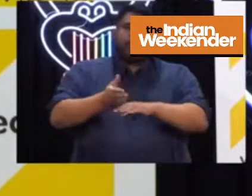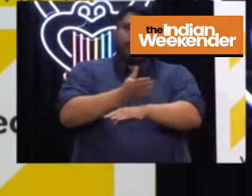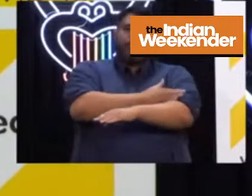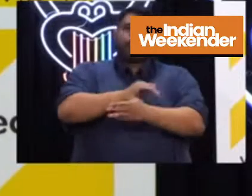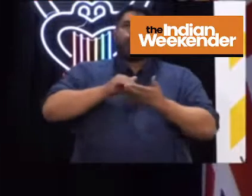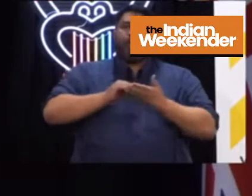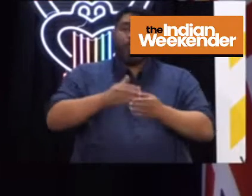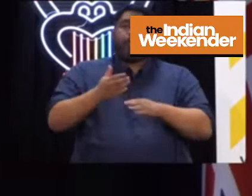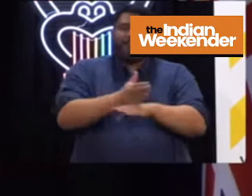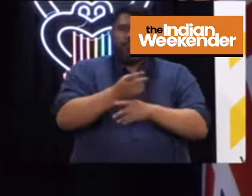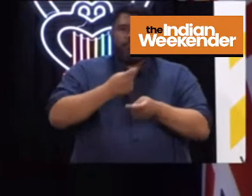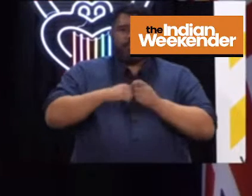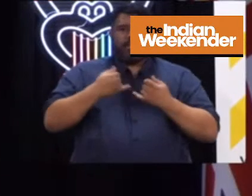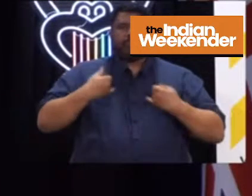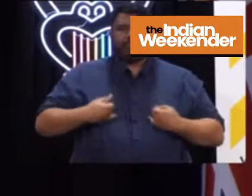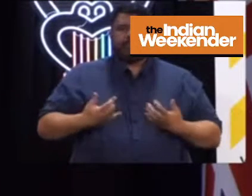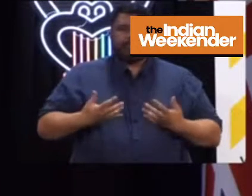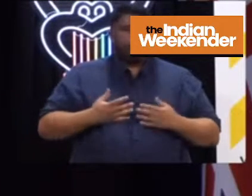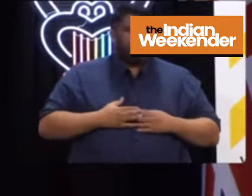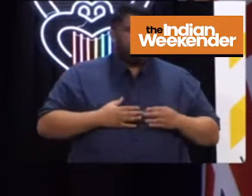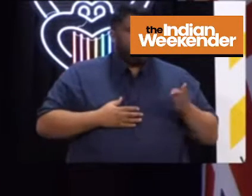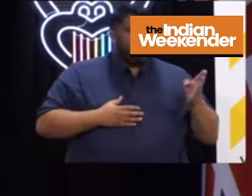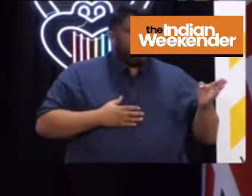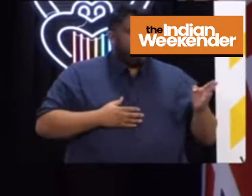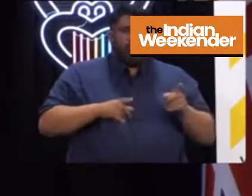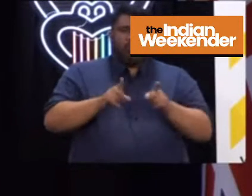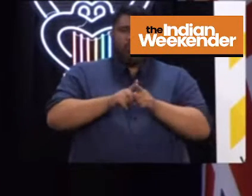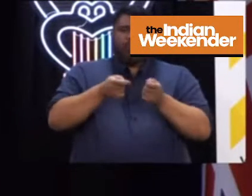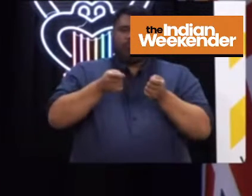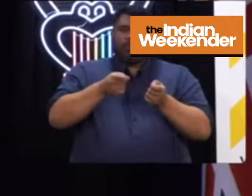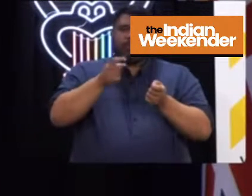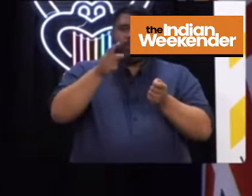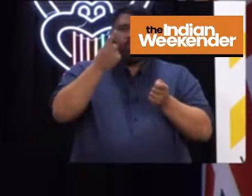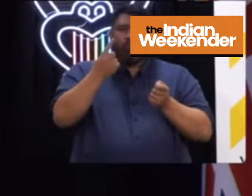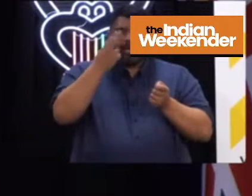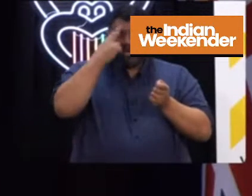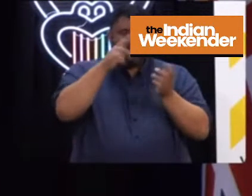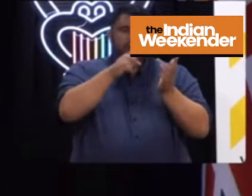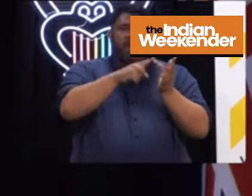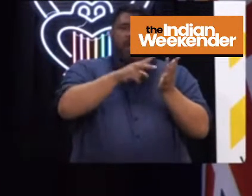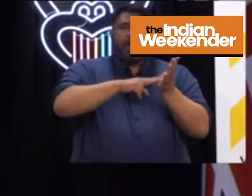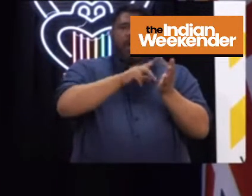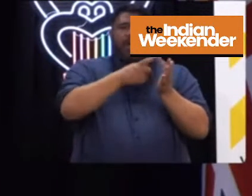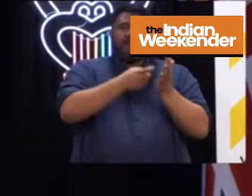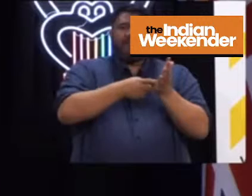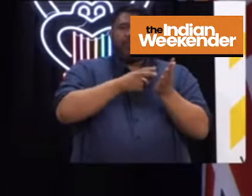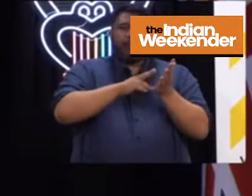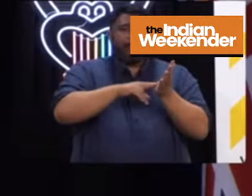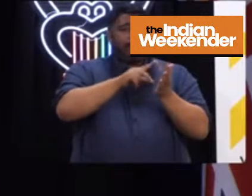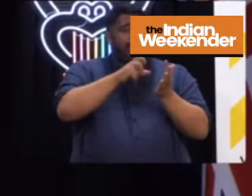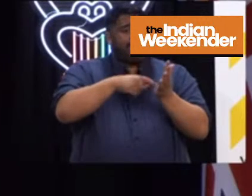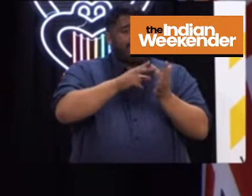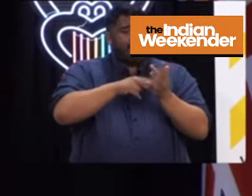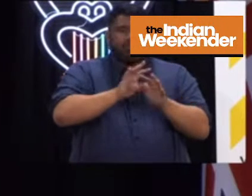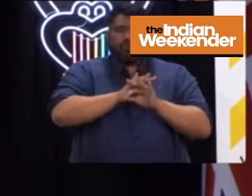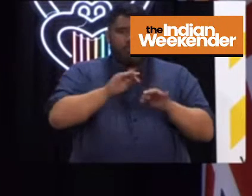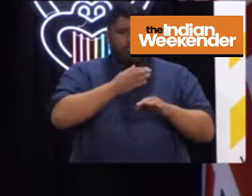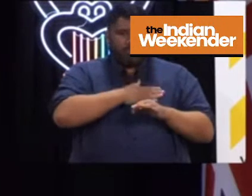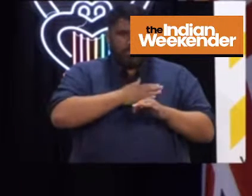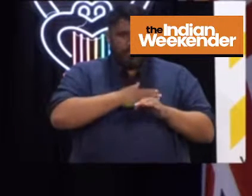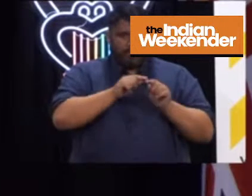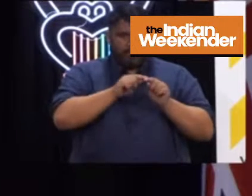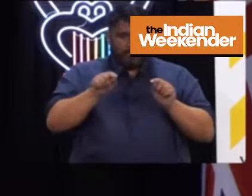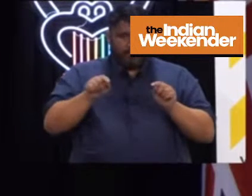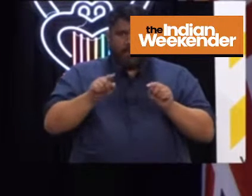thing I can say categorically about treatment here now, ivermectin is not a proven safe treatment for COVID-19. I